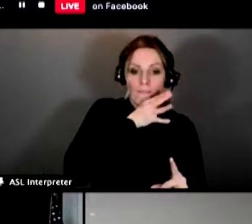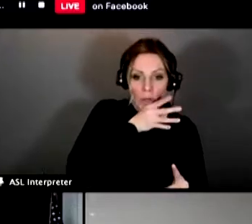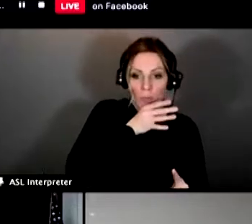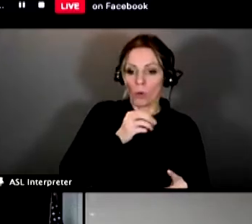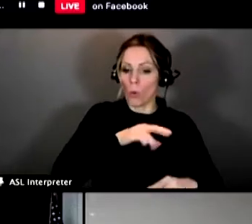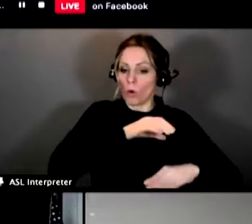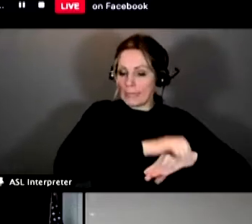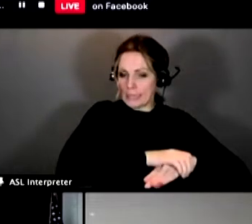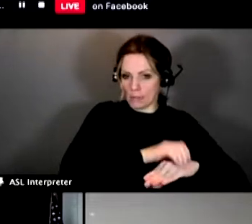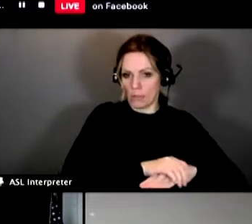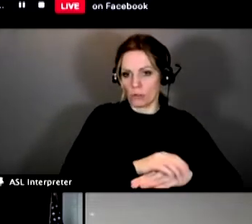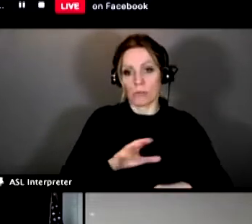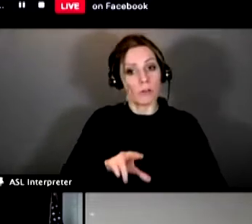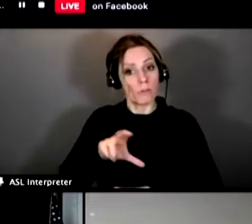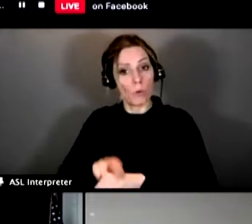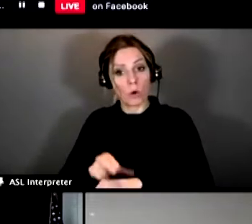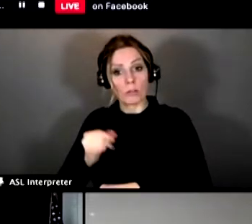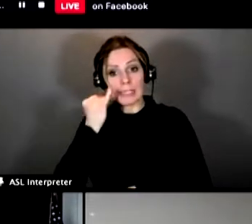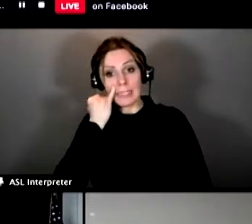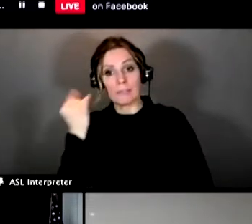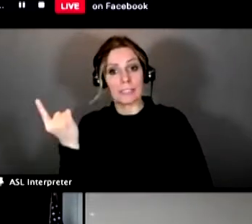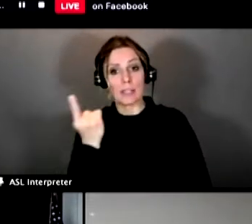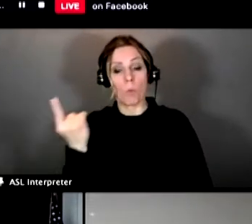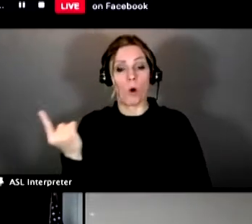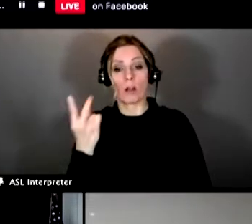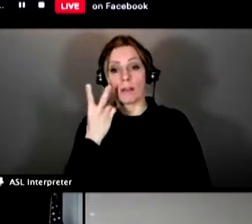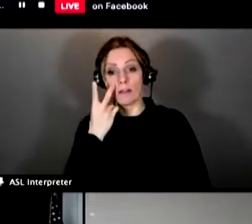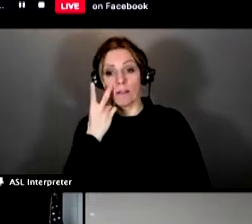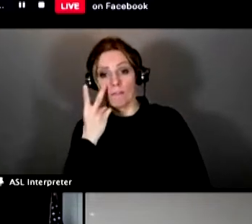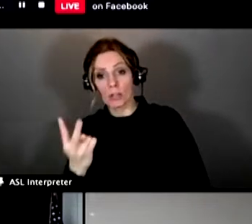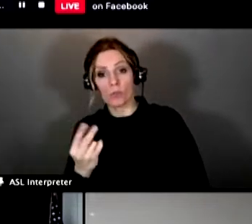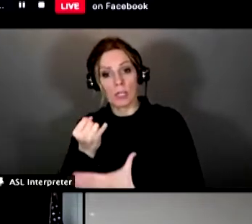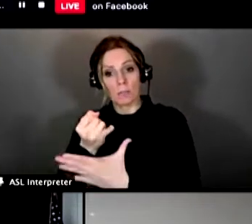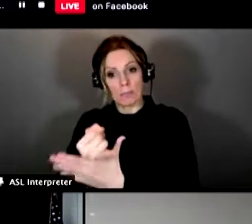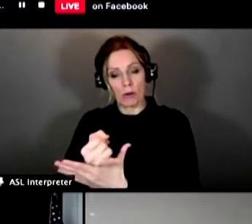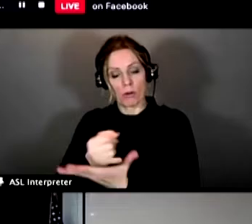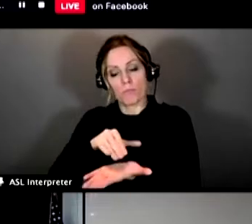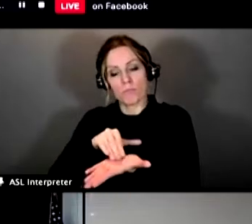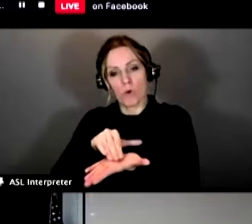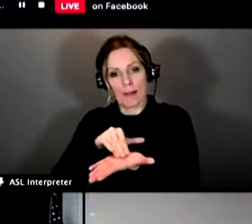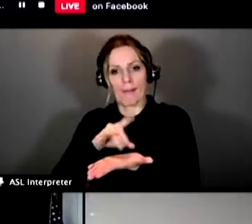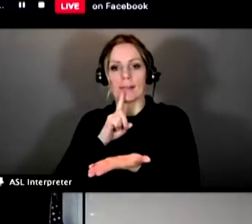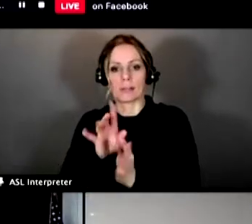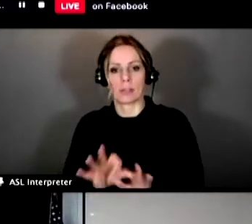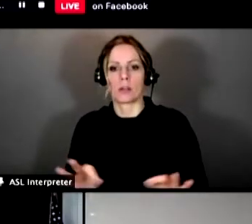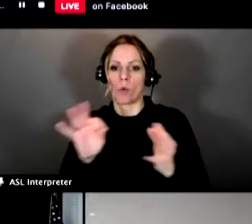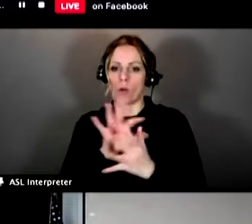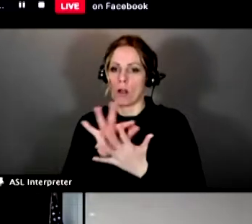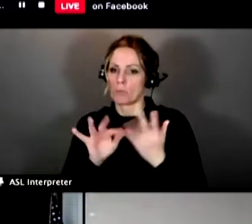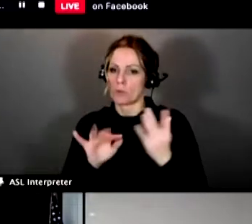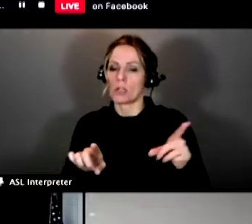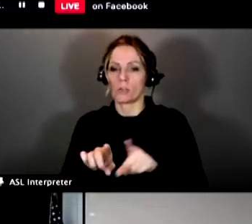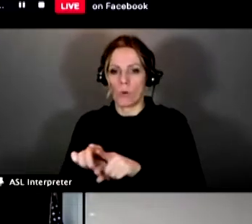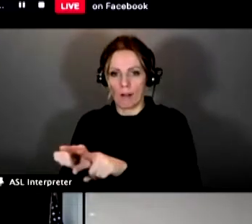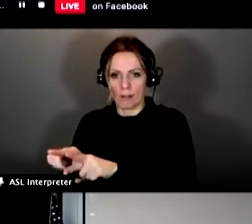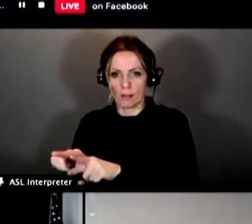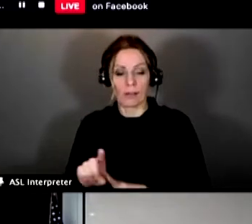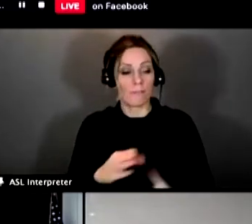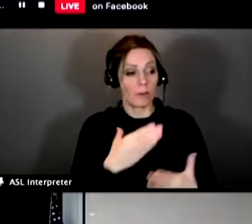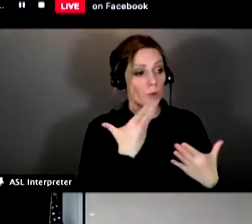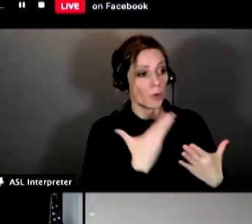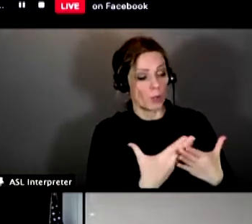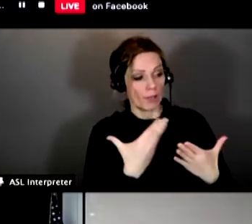who are visually impaired, Braille would be an important option as well. Very good. Is